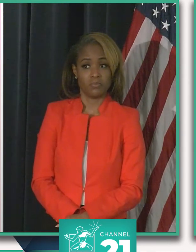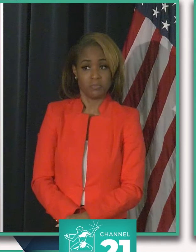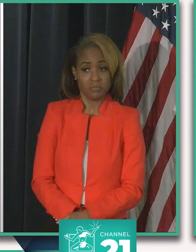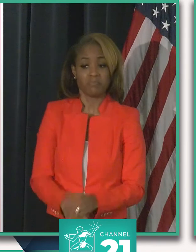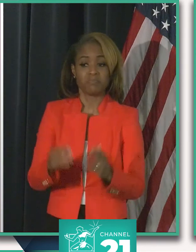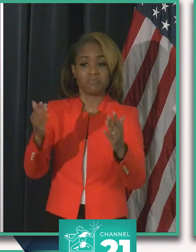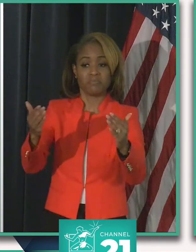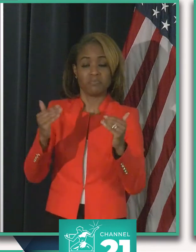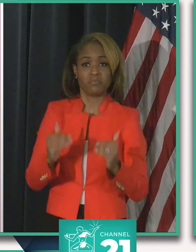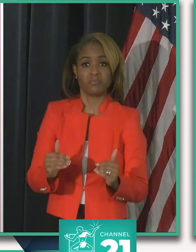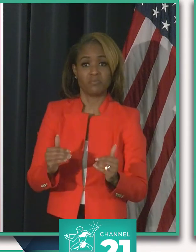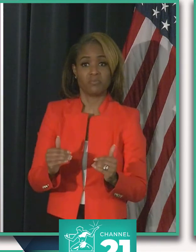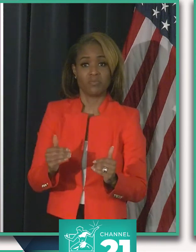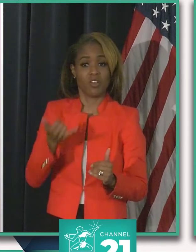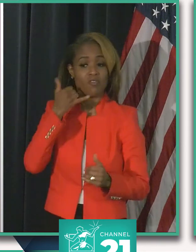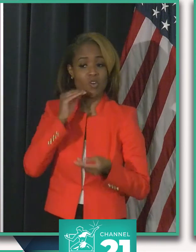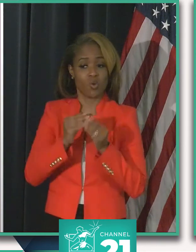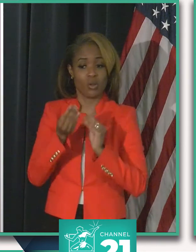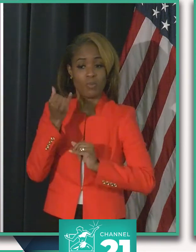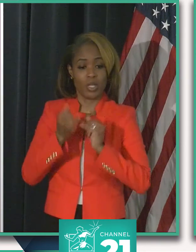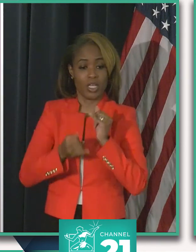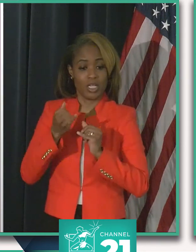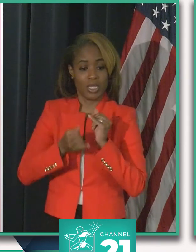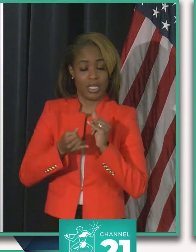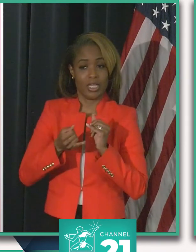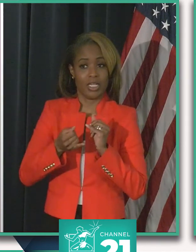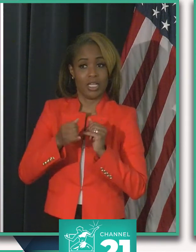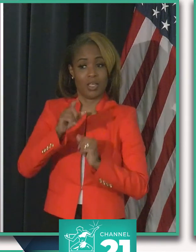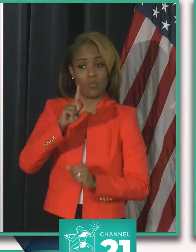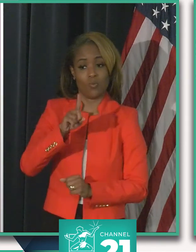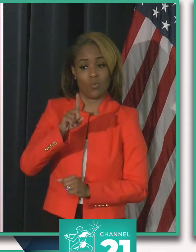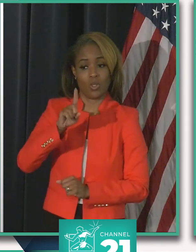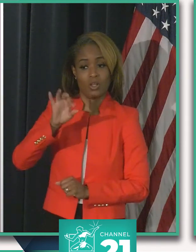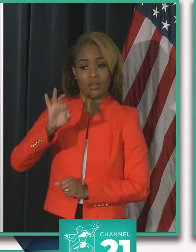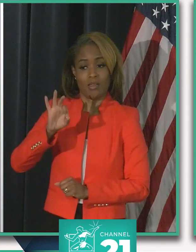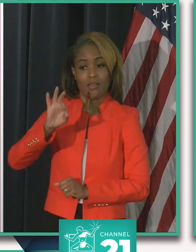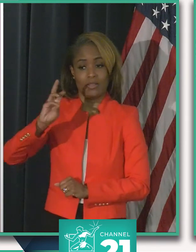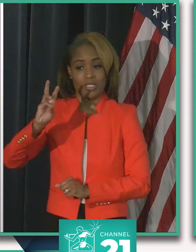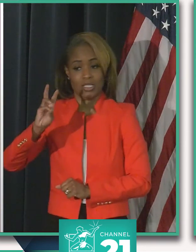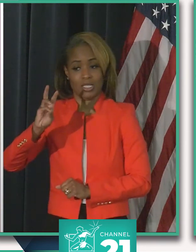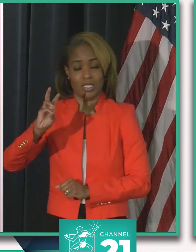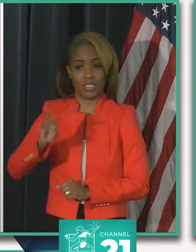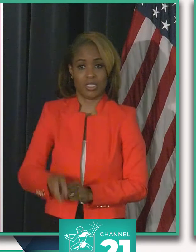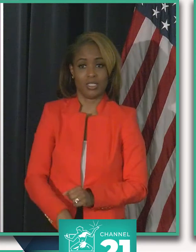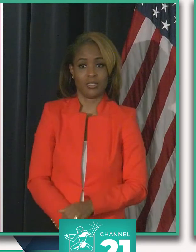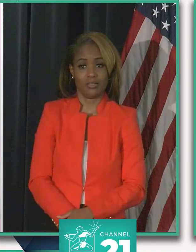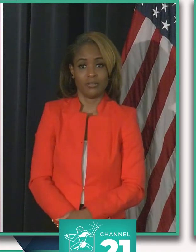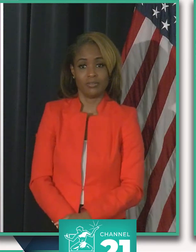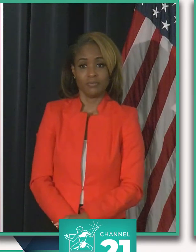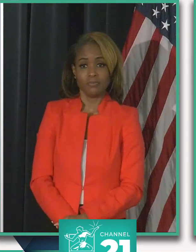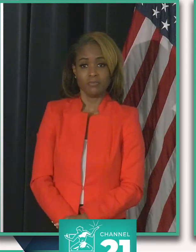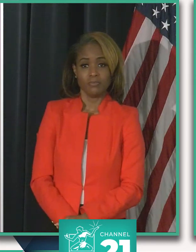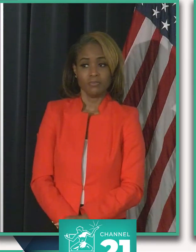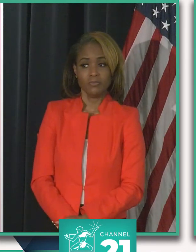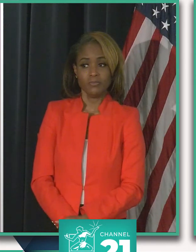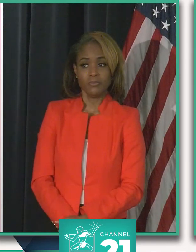Let's move on to phone number ending in 196.